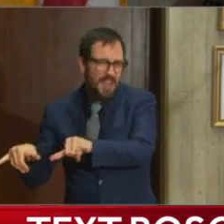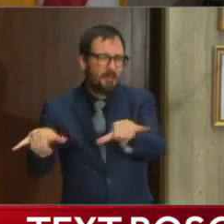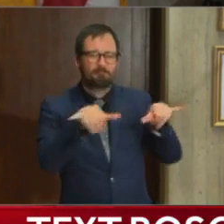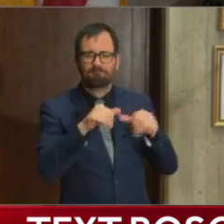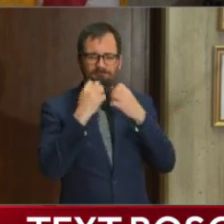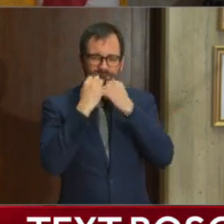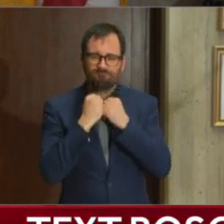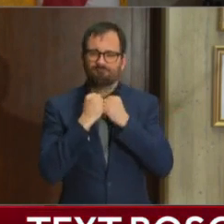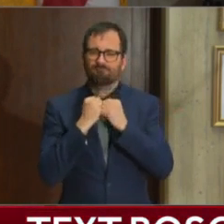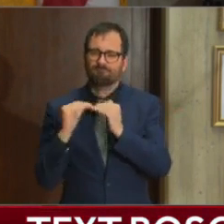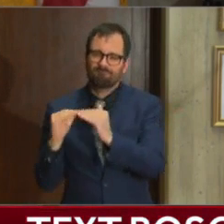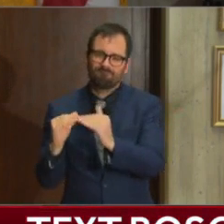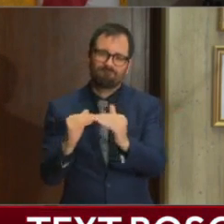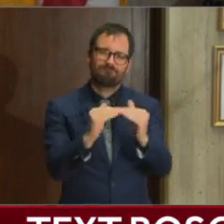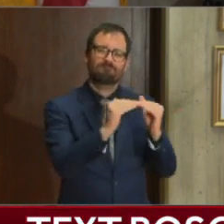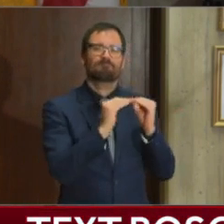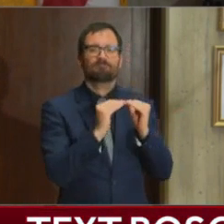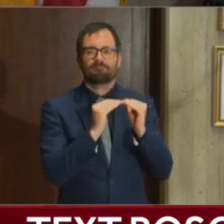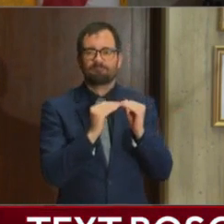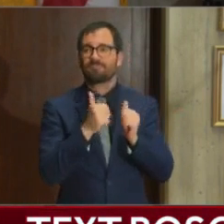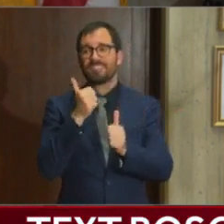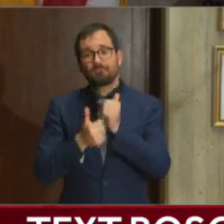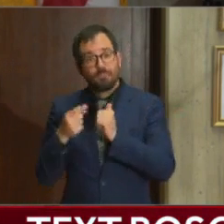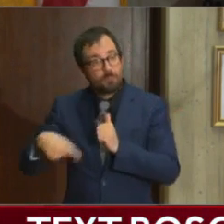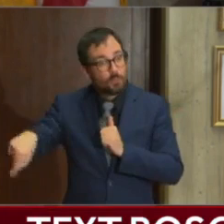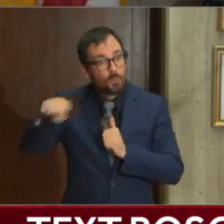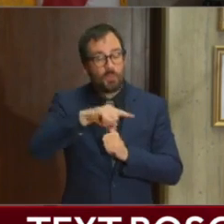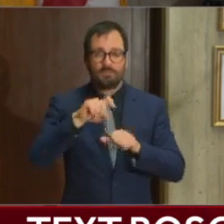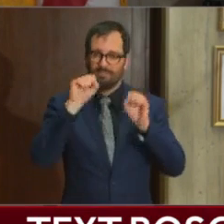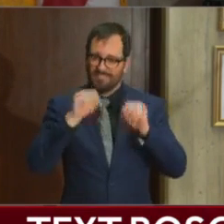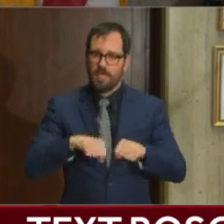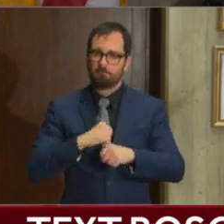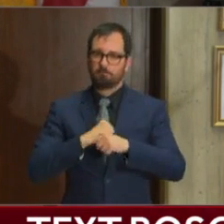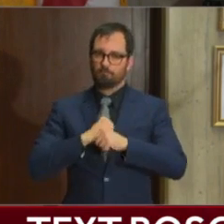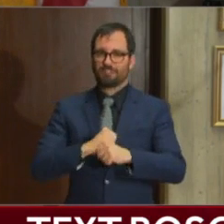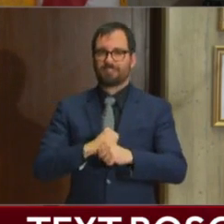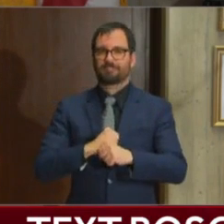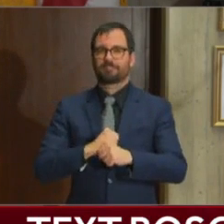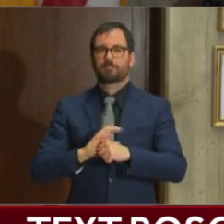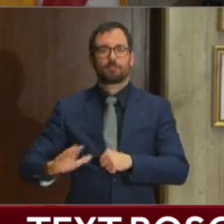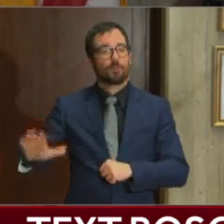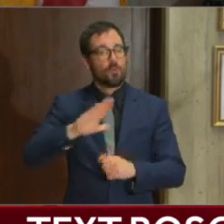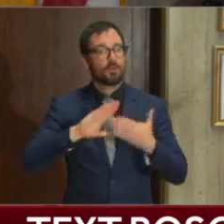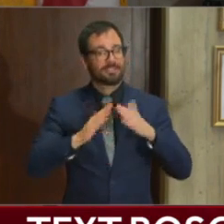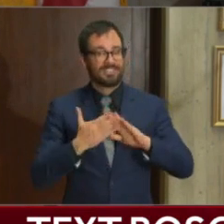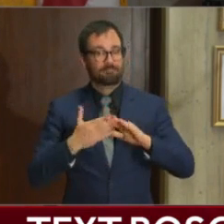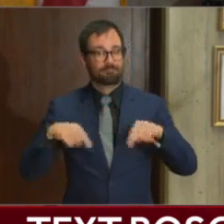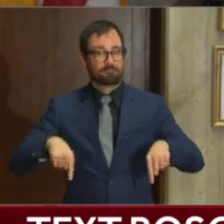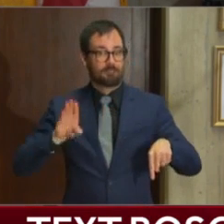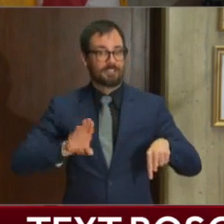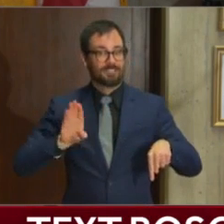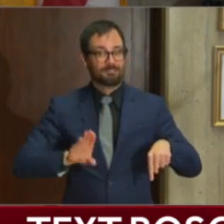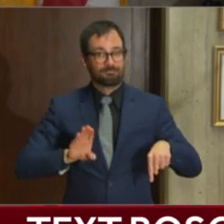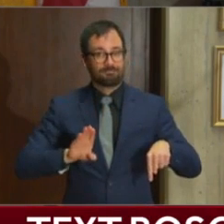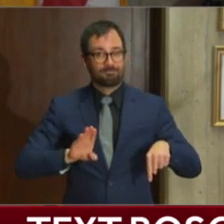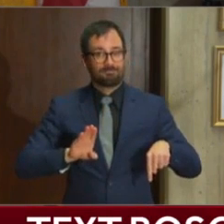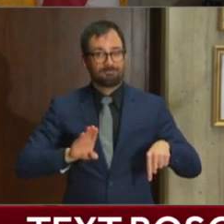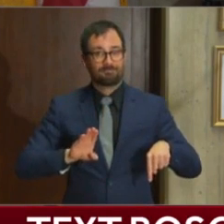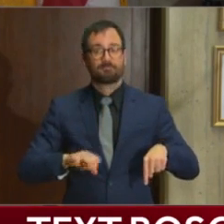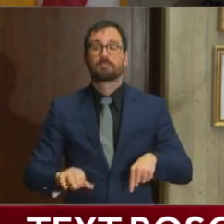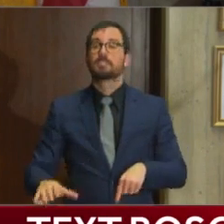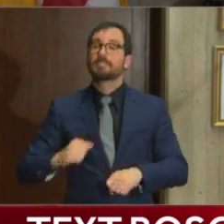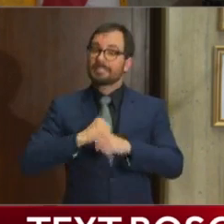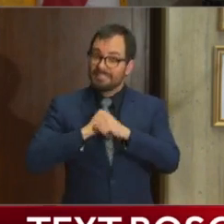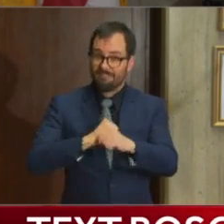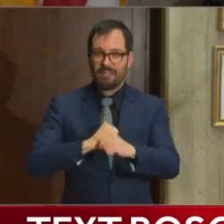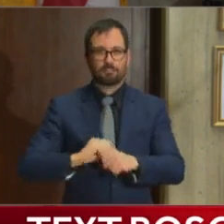down before, but we always get back up. And with the vigilance and patience with empathy and love, we will get through this